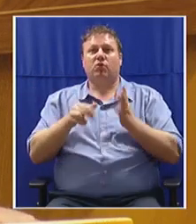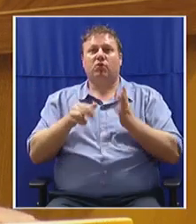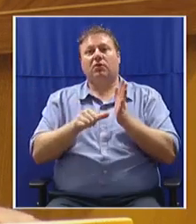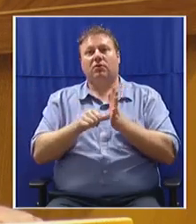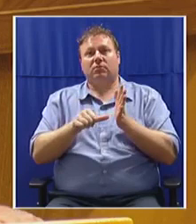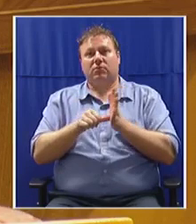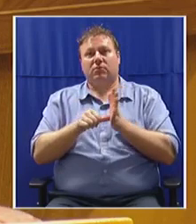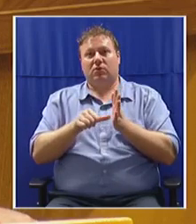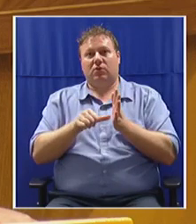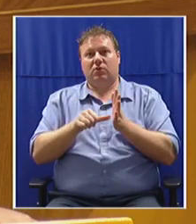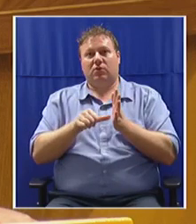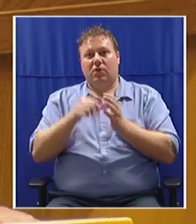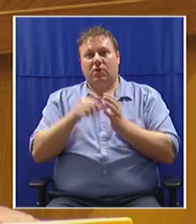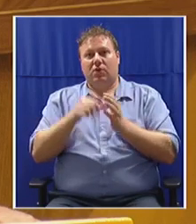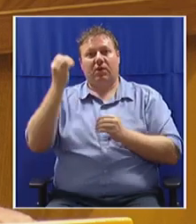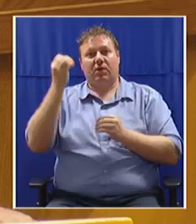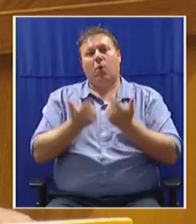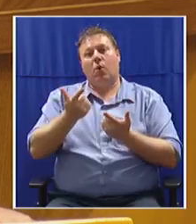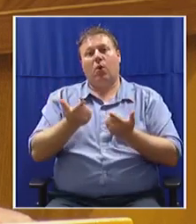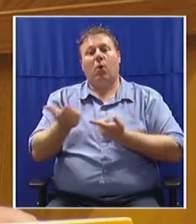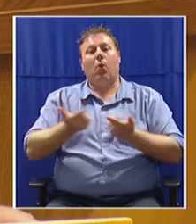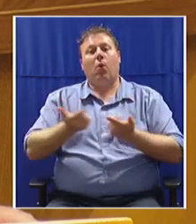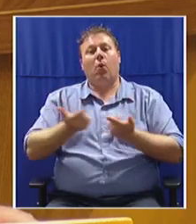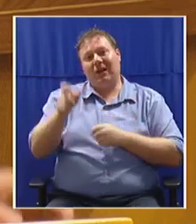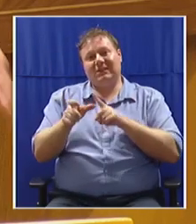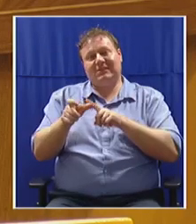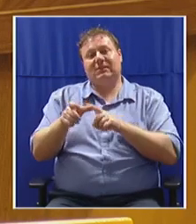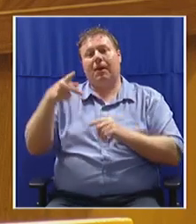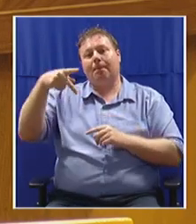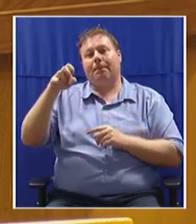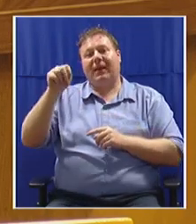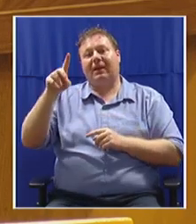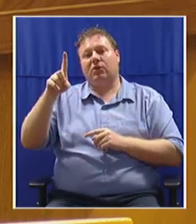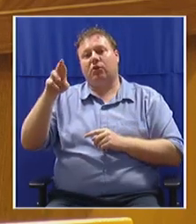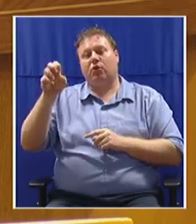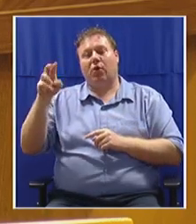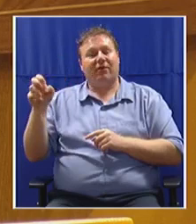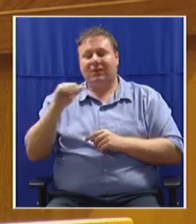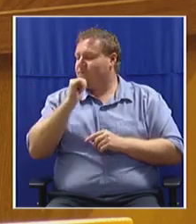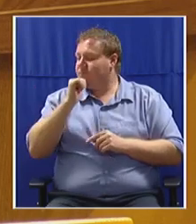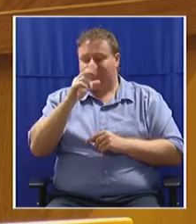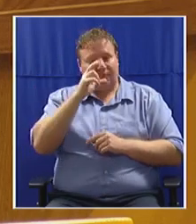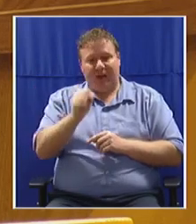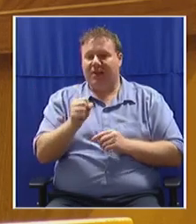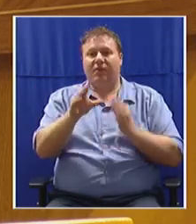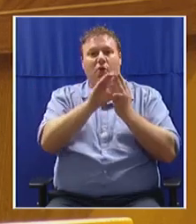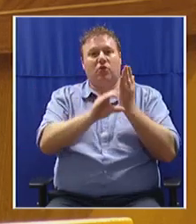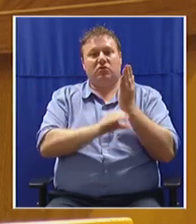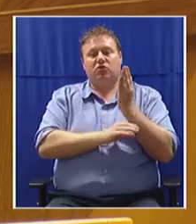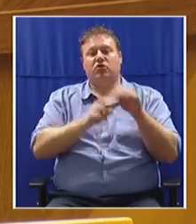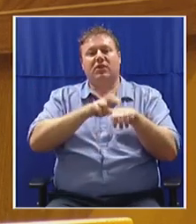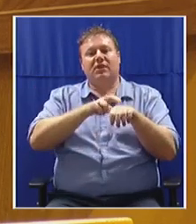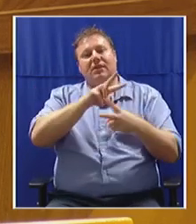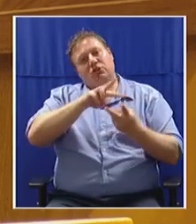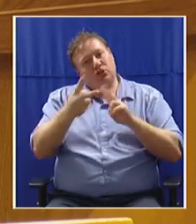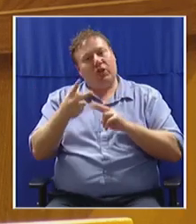of leading constitutional lawyer Advocate Trengrove, who said and did not believe that the Constitution required an amendment as a